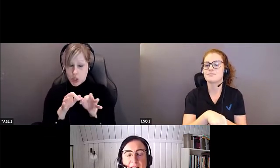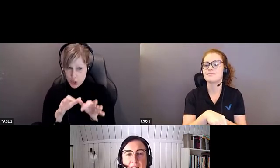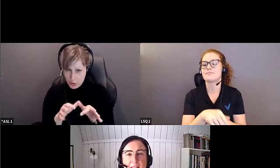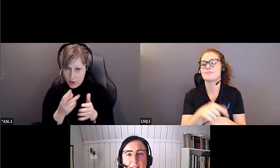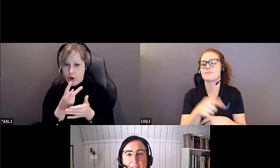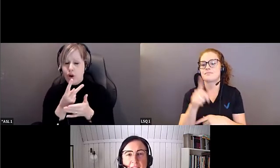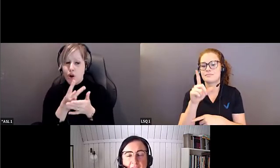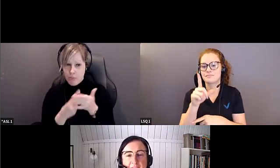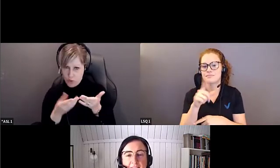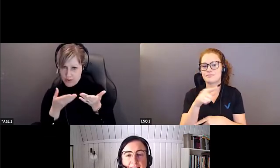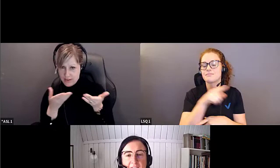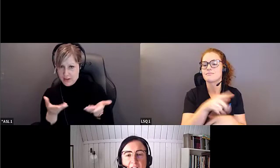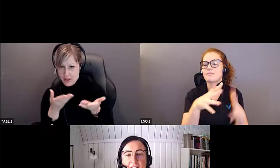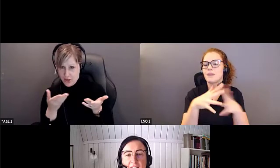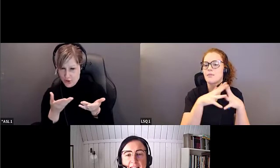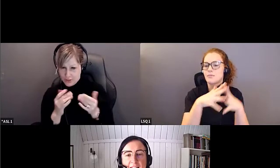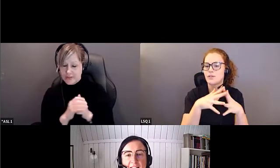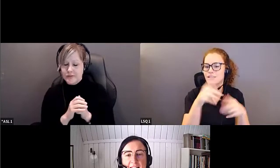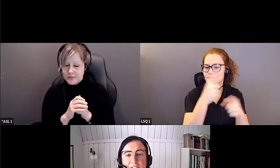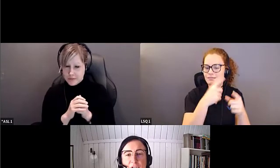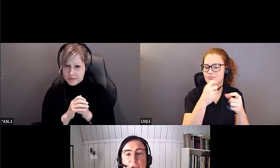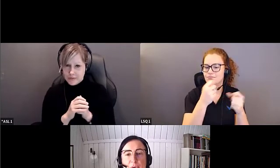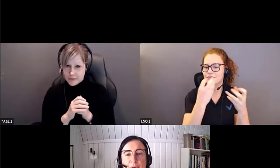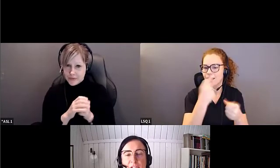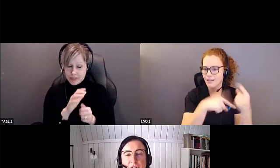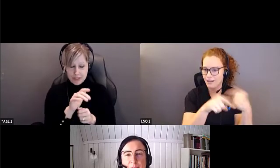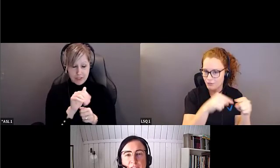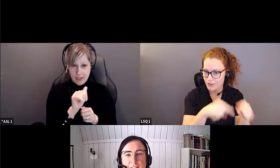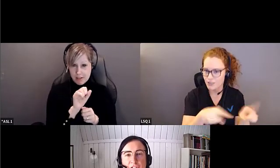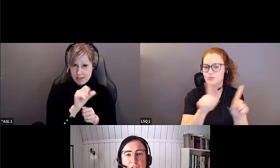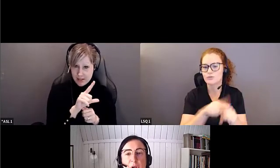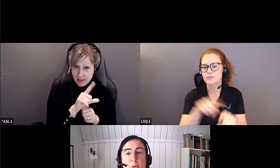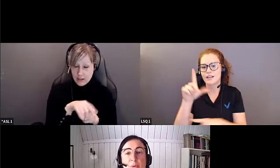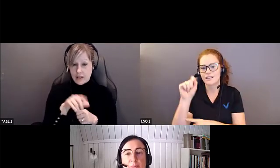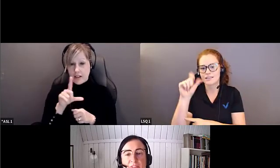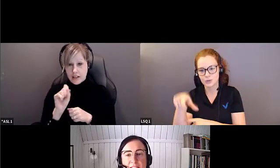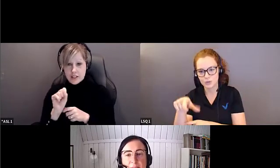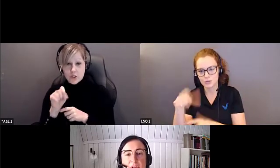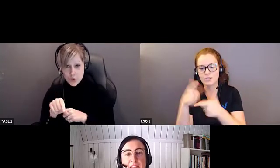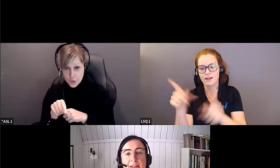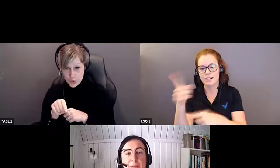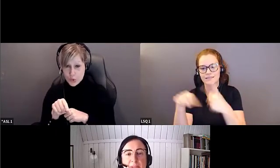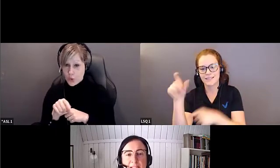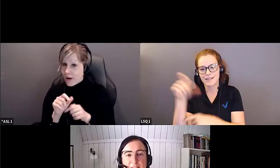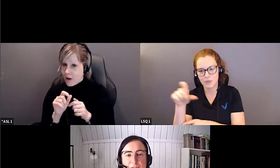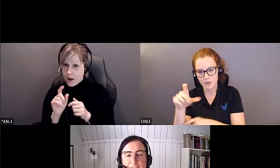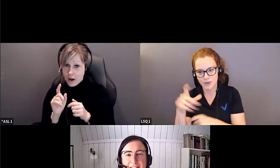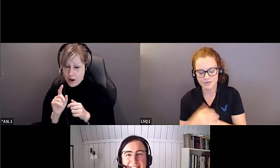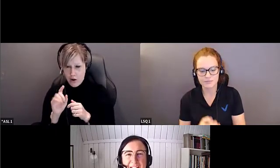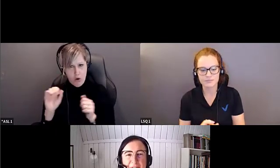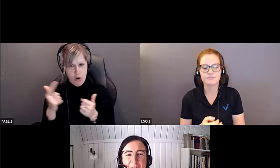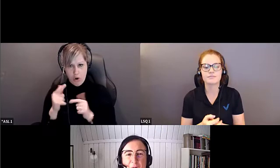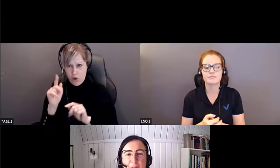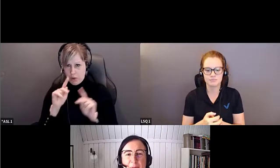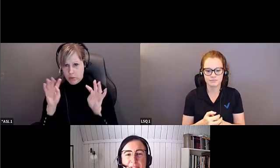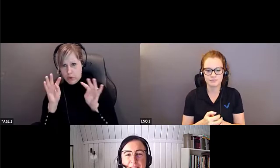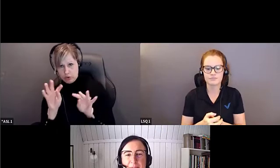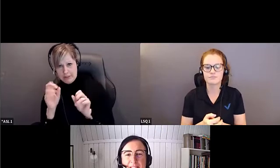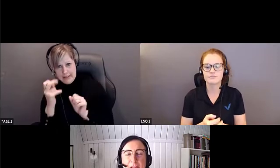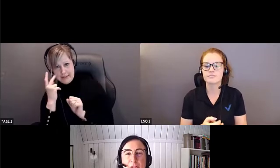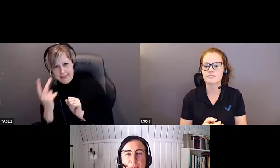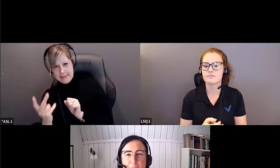Québécoise. ASL and LSQ interpretation will be visible on everybody's screen for all